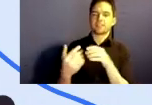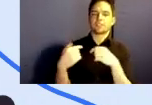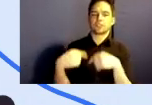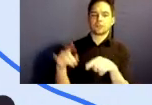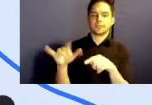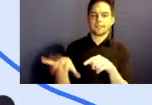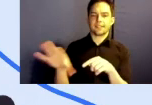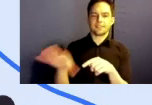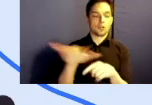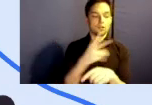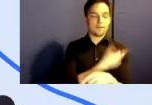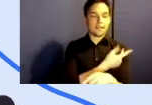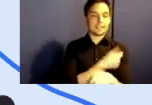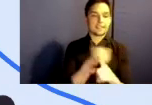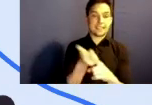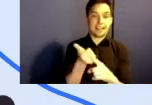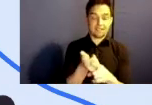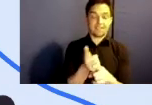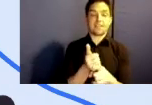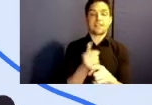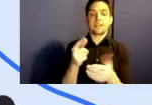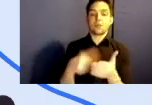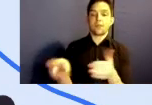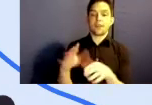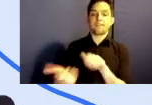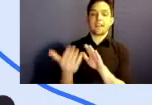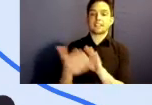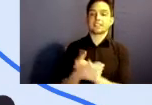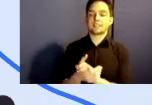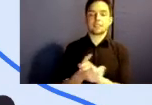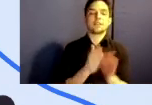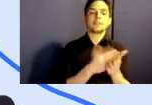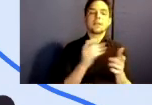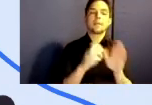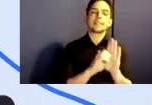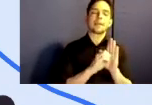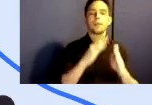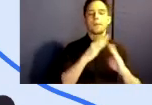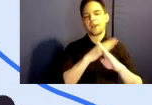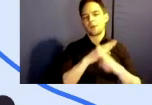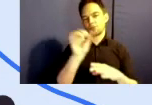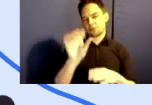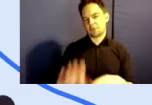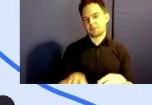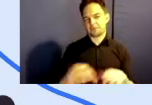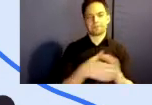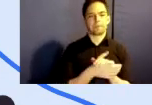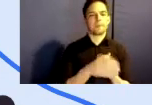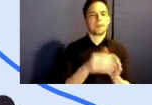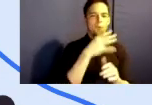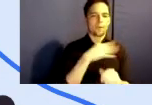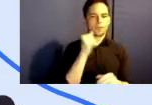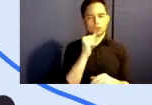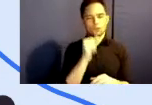the vaccination itself. I will give you some example of barriers that our women and girls faced in